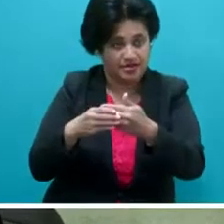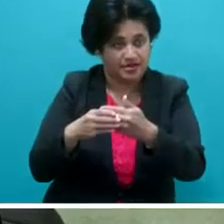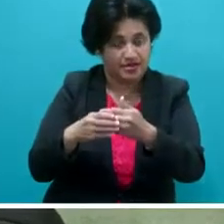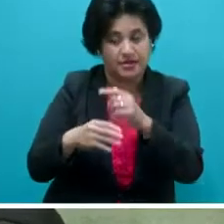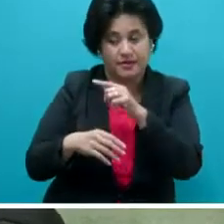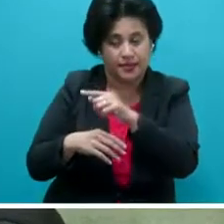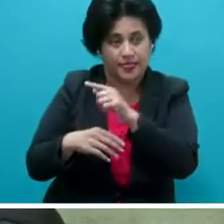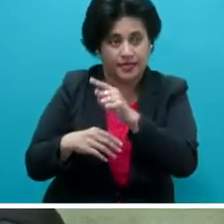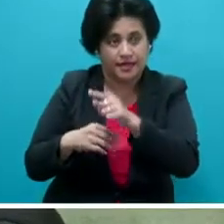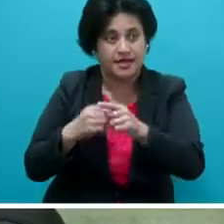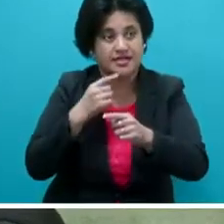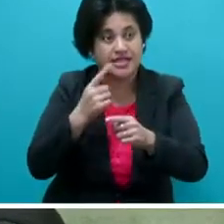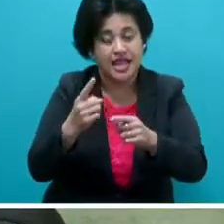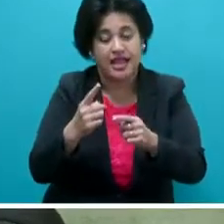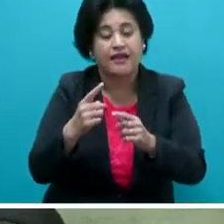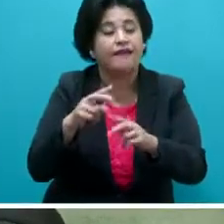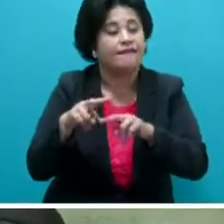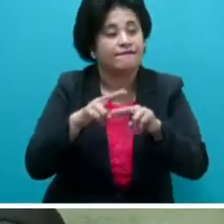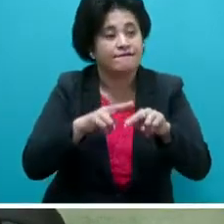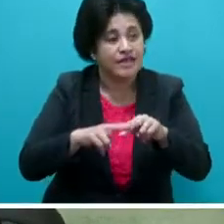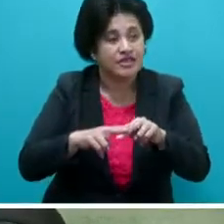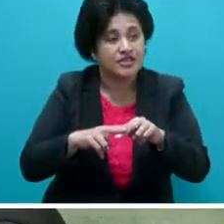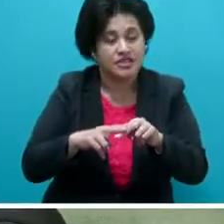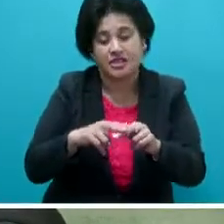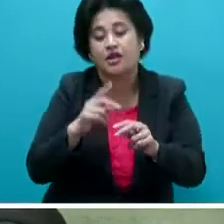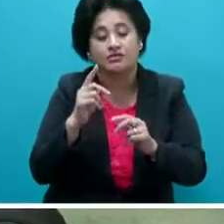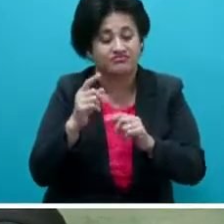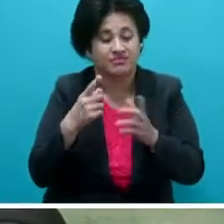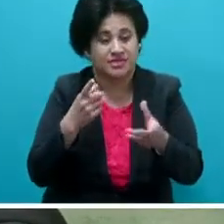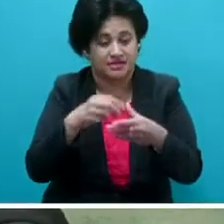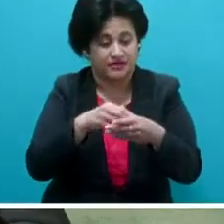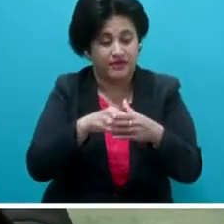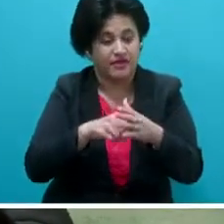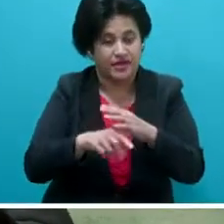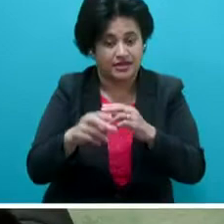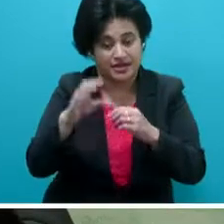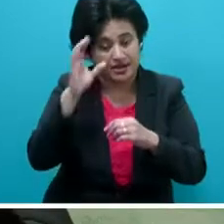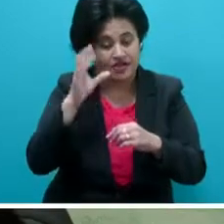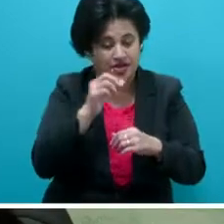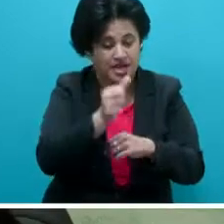pointed out that Fiji is one of the 5 countries in the Asia-Pacific region,